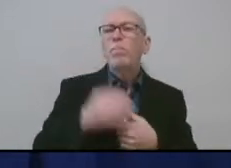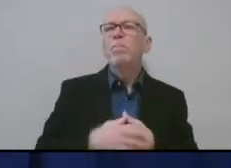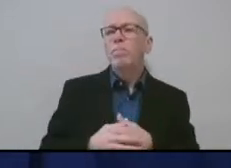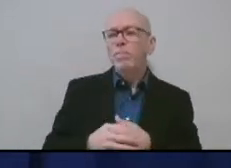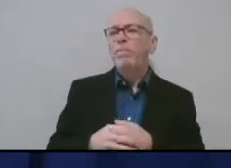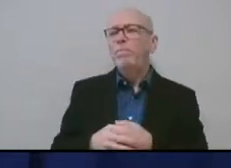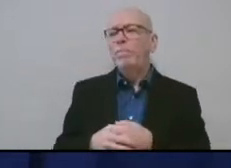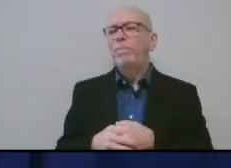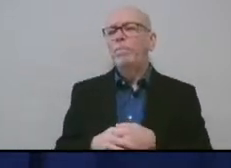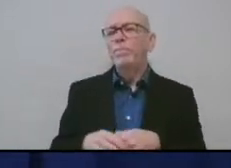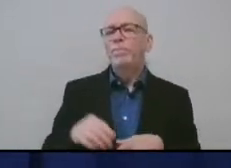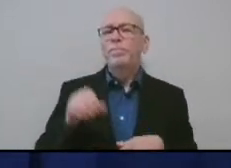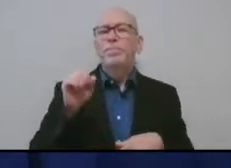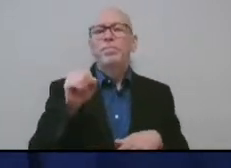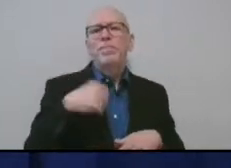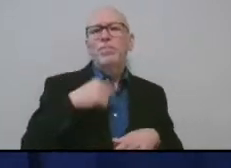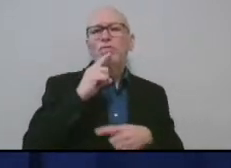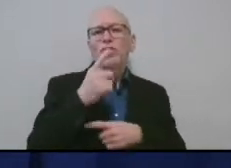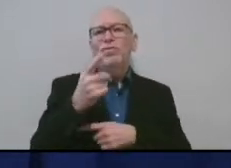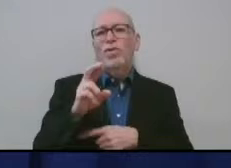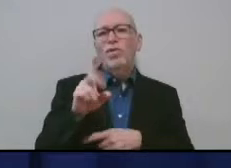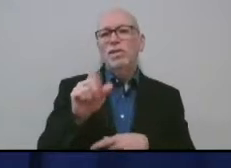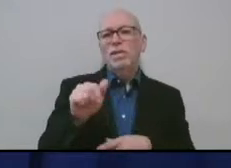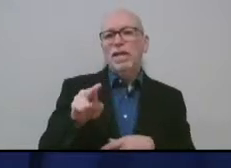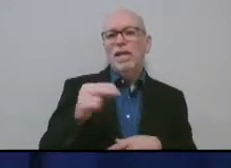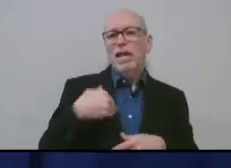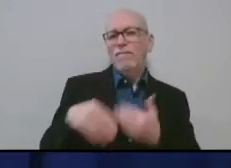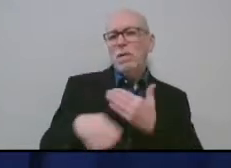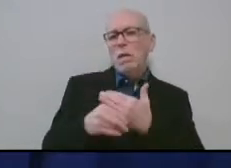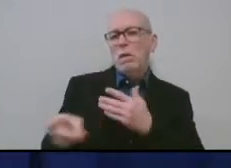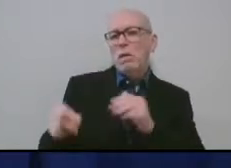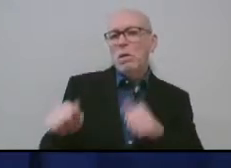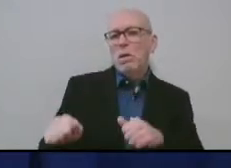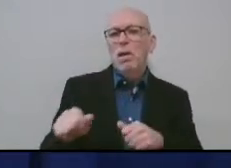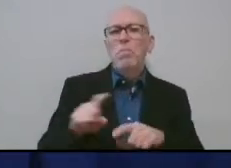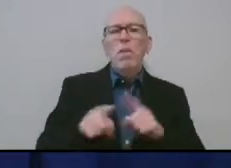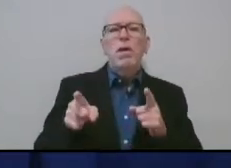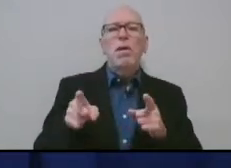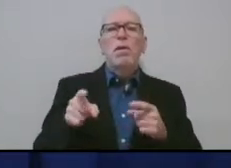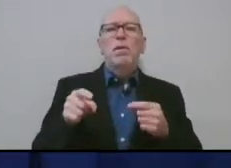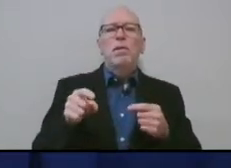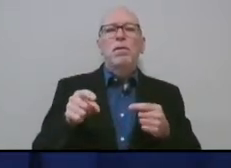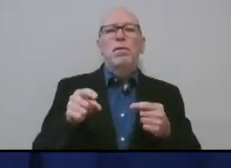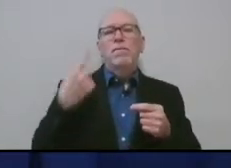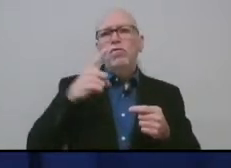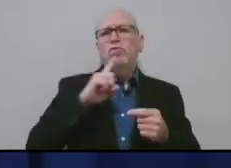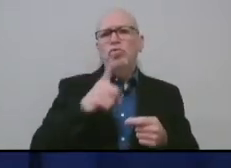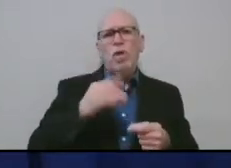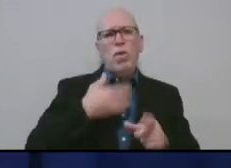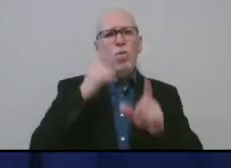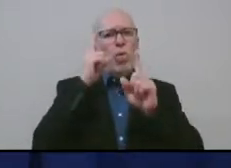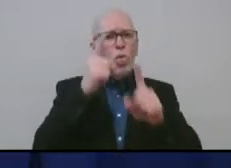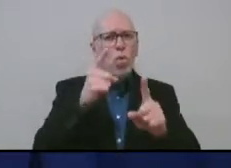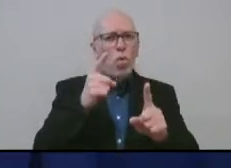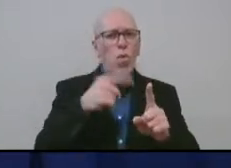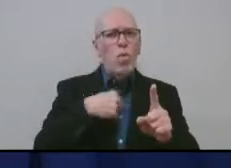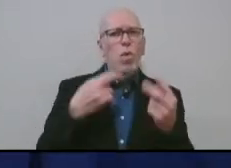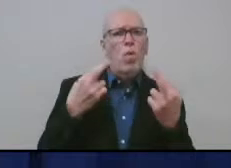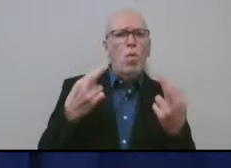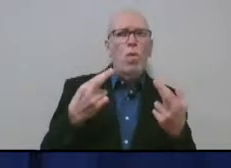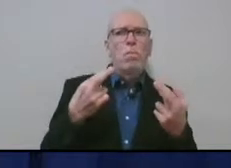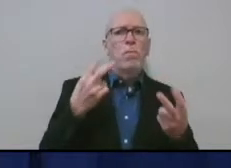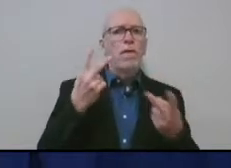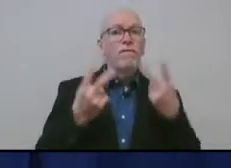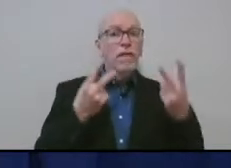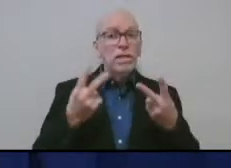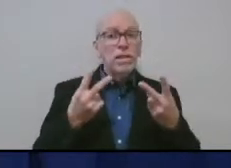Dan Rasiniak, Dr. Dan, will have something to say about this too, but most certainly our goal and our hope would be that visitation in long-term